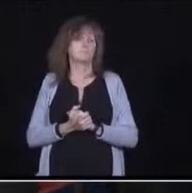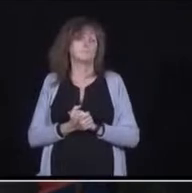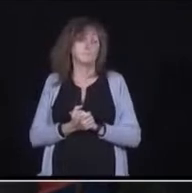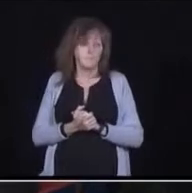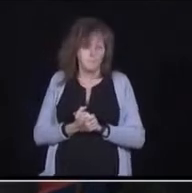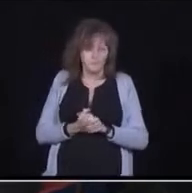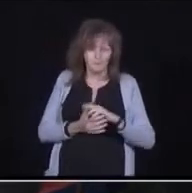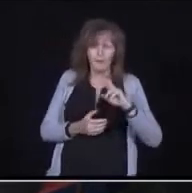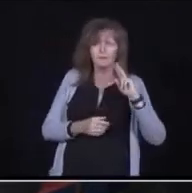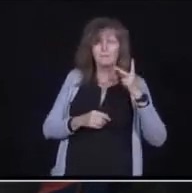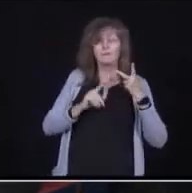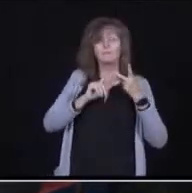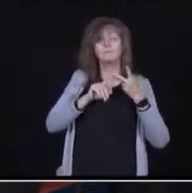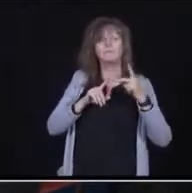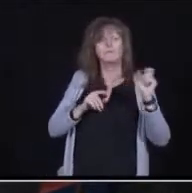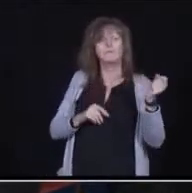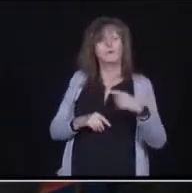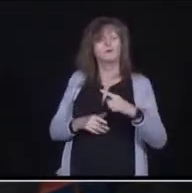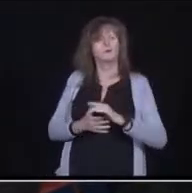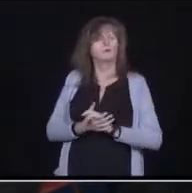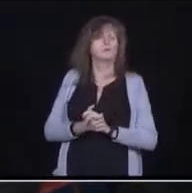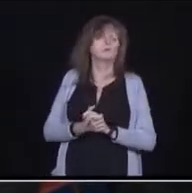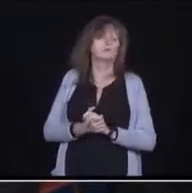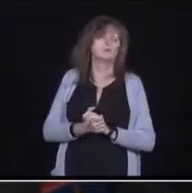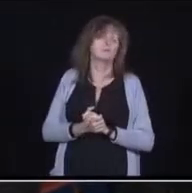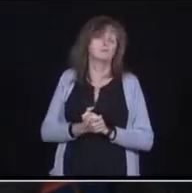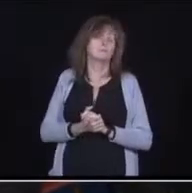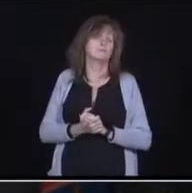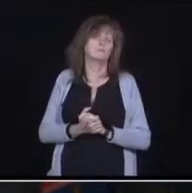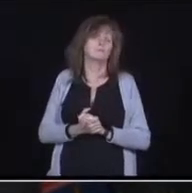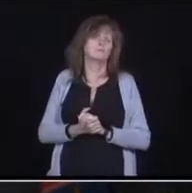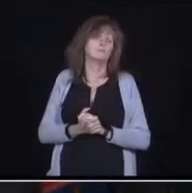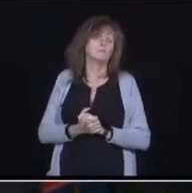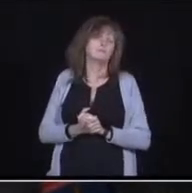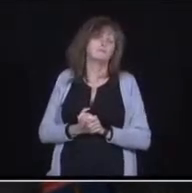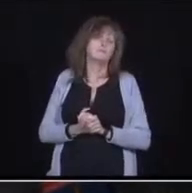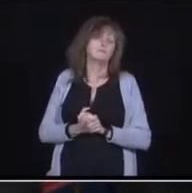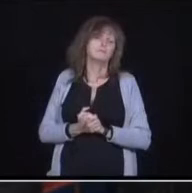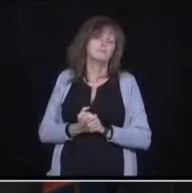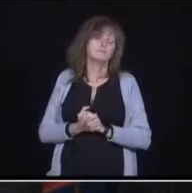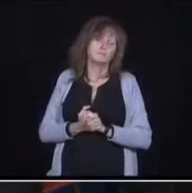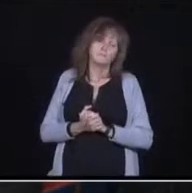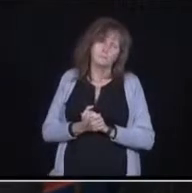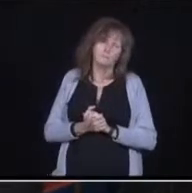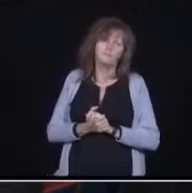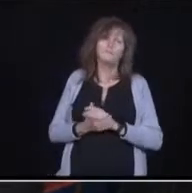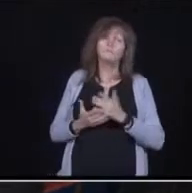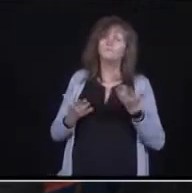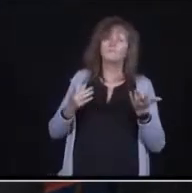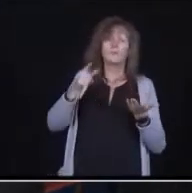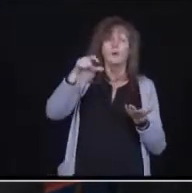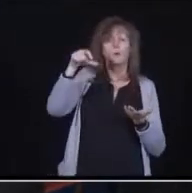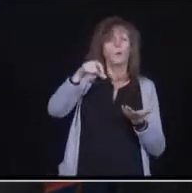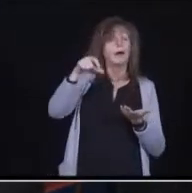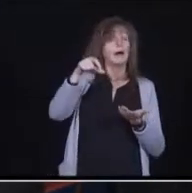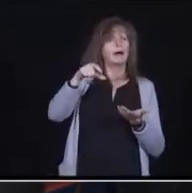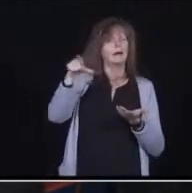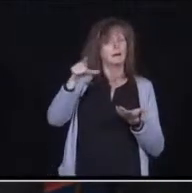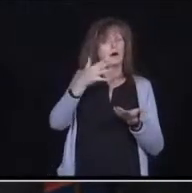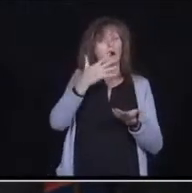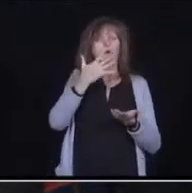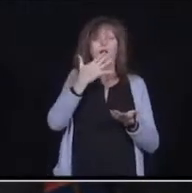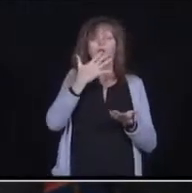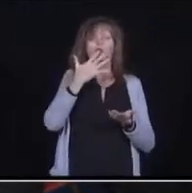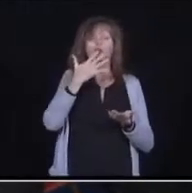For my follow-up, have you considered Quebec a color-coded system, so by which different regions are classified green, yellow, orange, red,